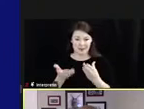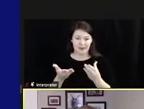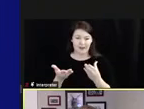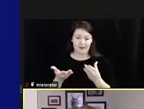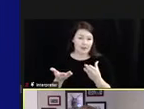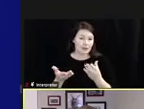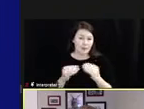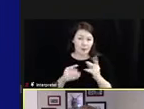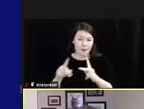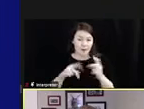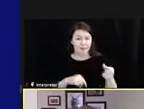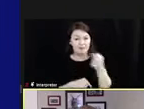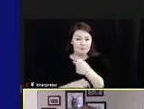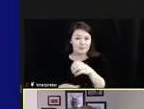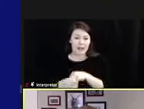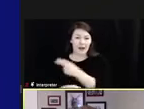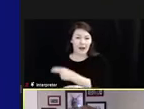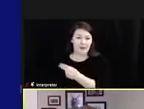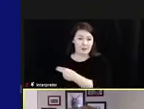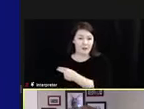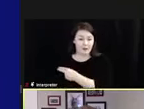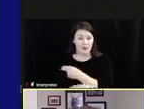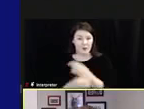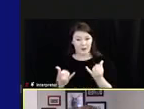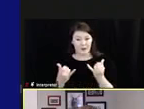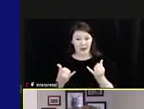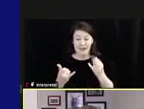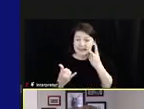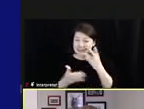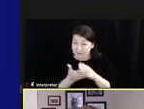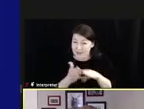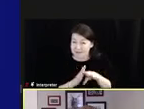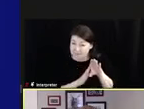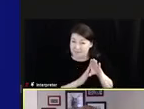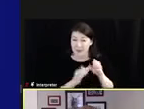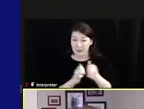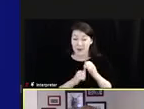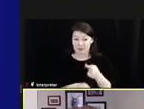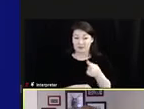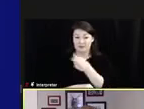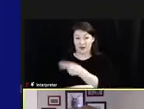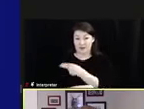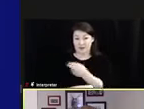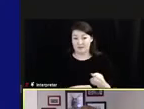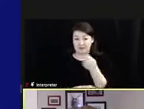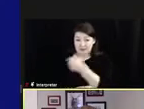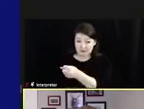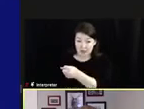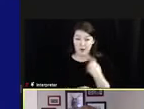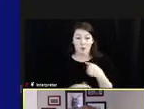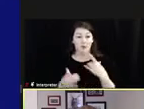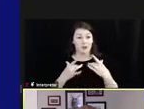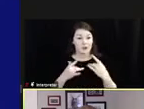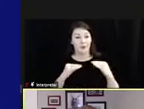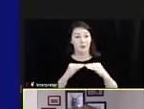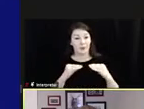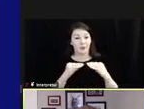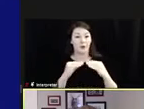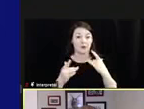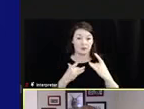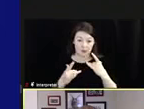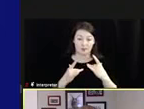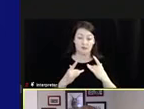know they're seeing some of that already, but as that rate continues to accelerate, we are certainly worried about the number of hospitalizations that could occur among